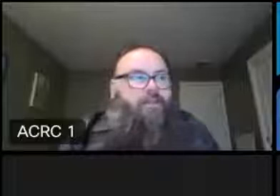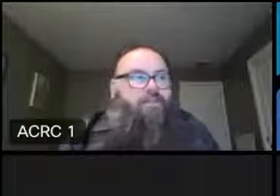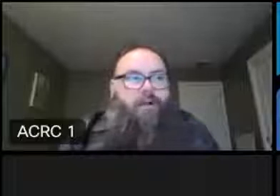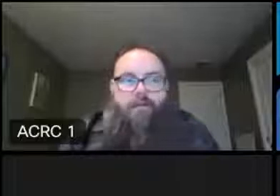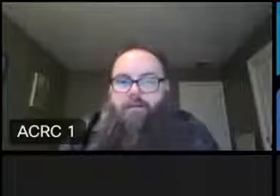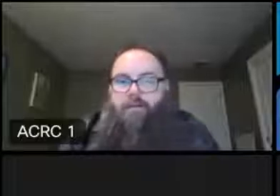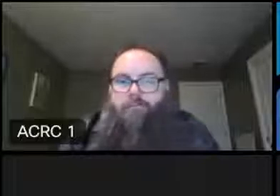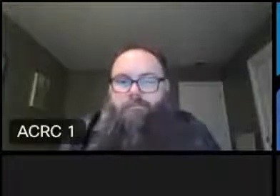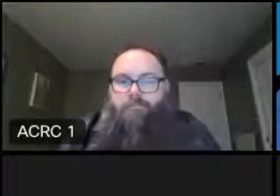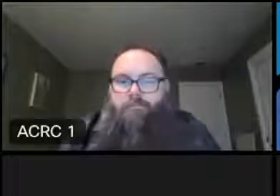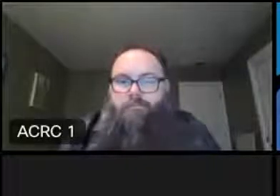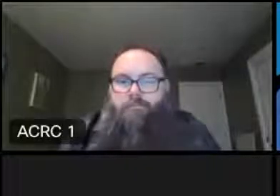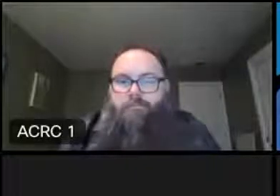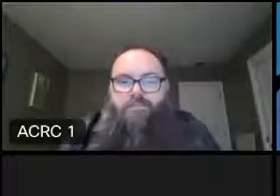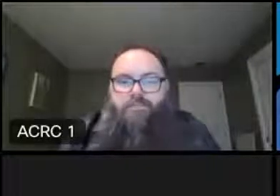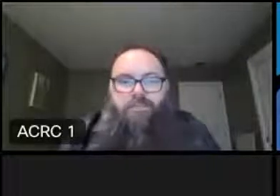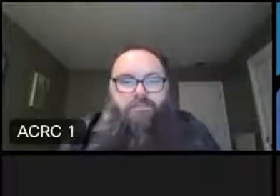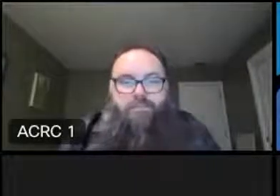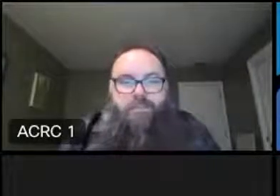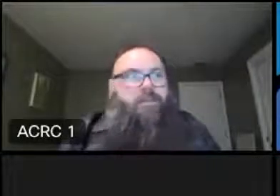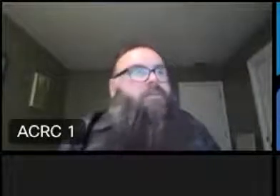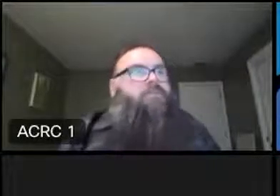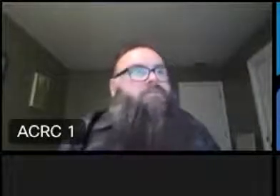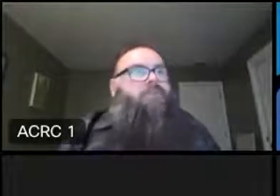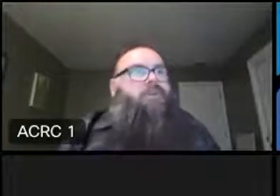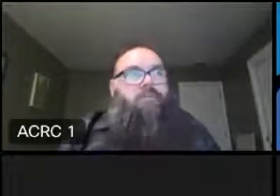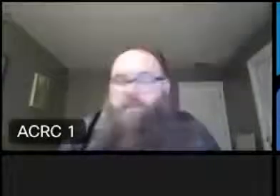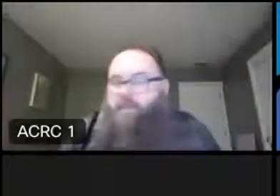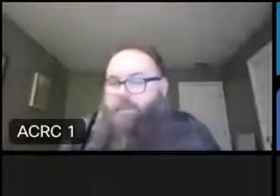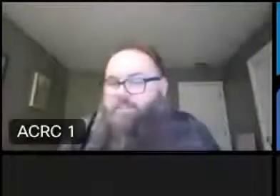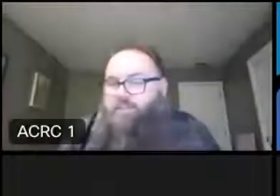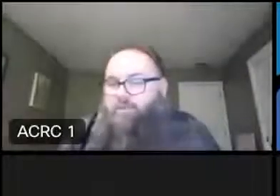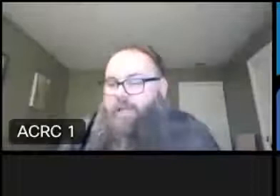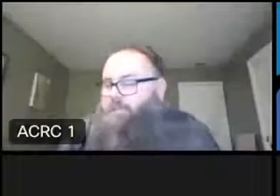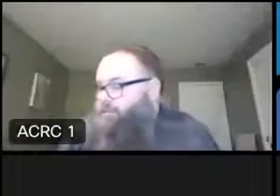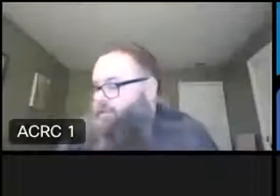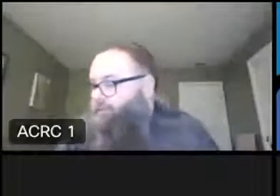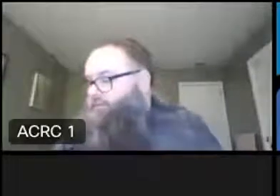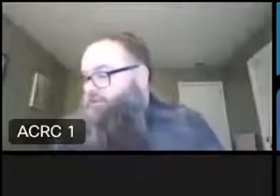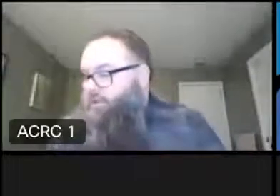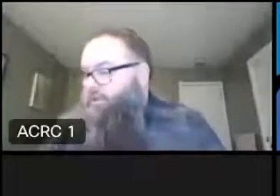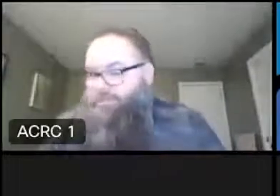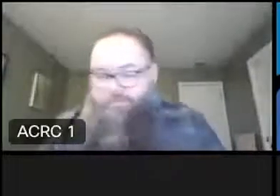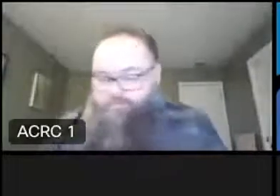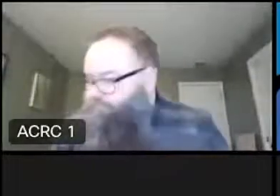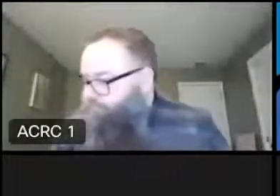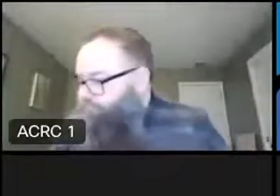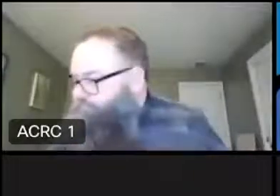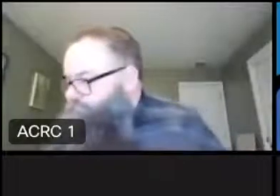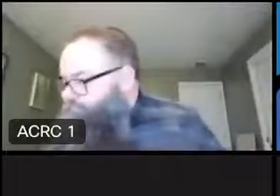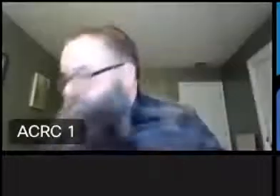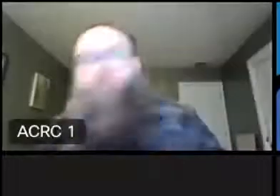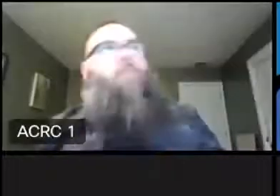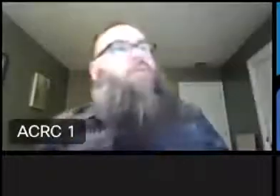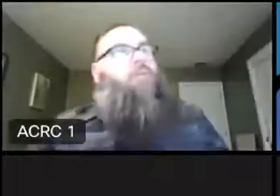Helen directly as well if you have any questions related to the community integration grants for social recreation.